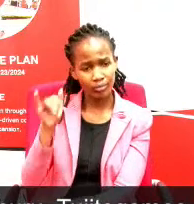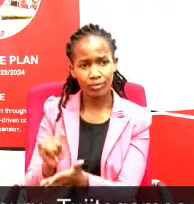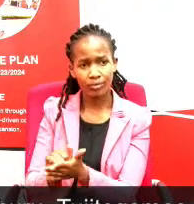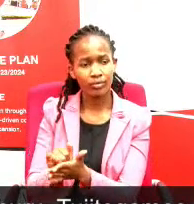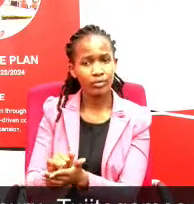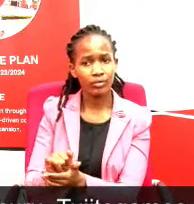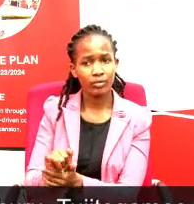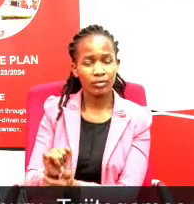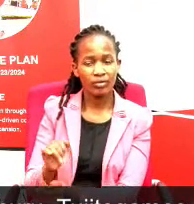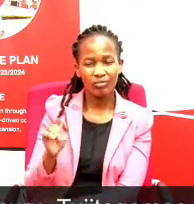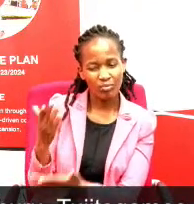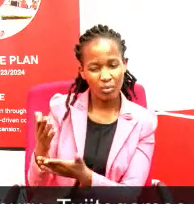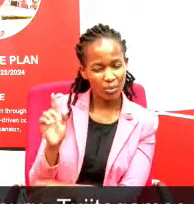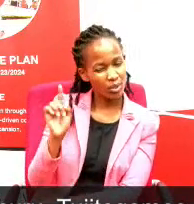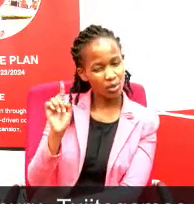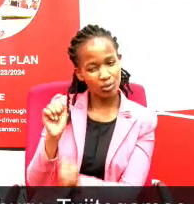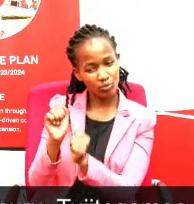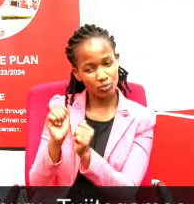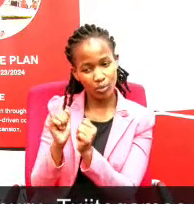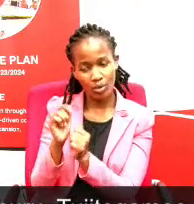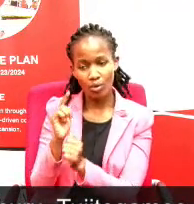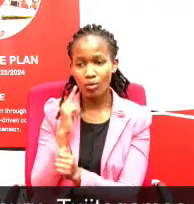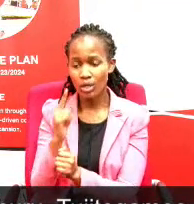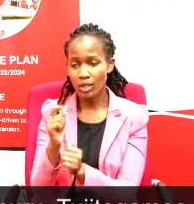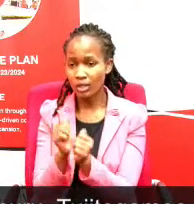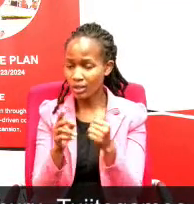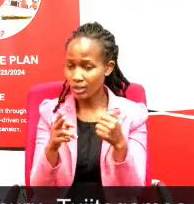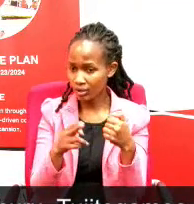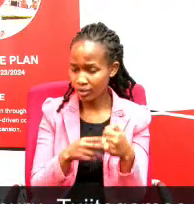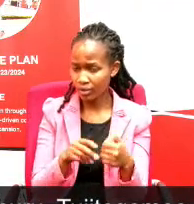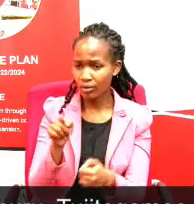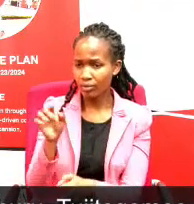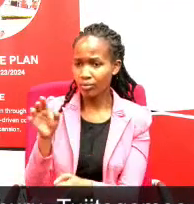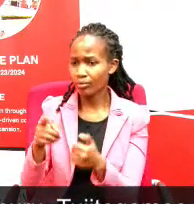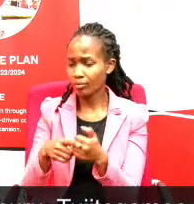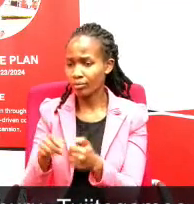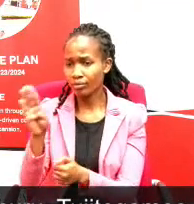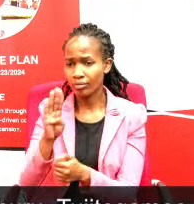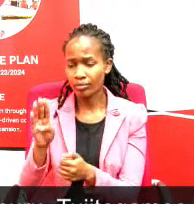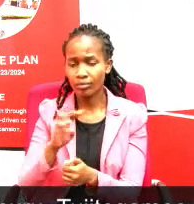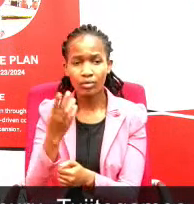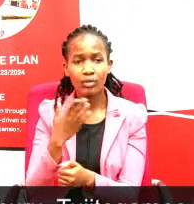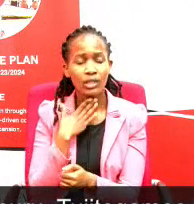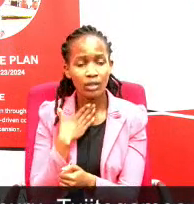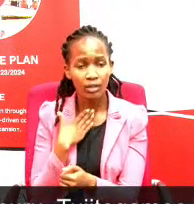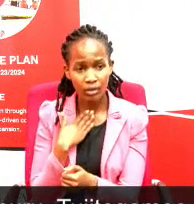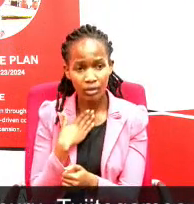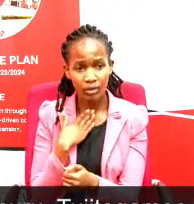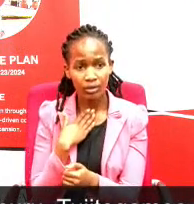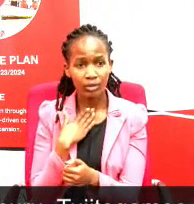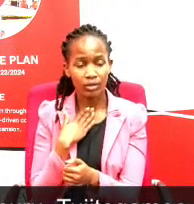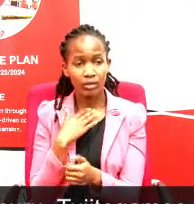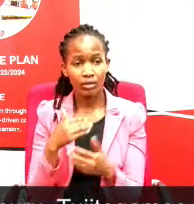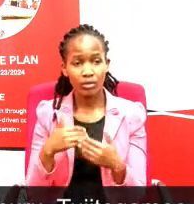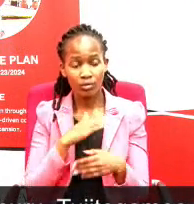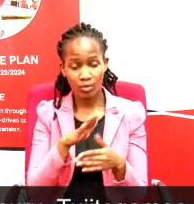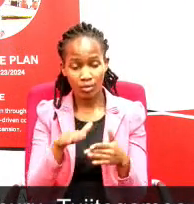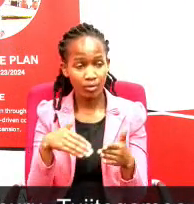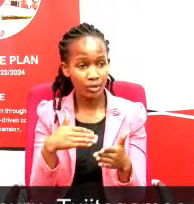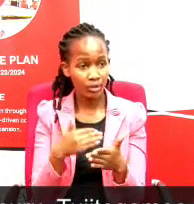shillings 117.6 billion will be required to implement all the initiatives highlighted in the